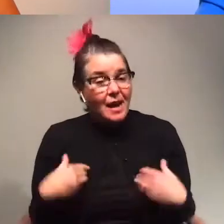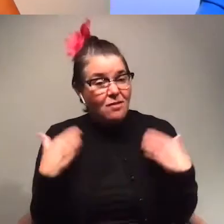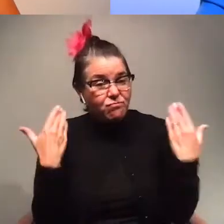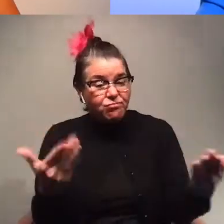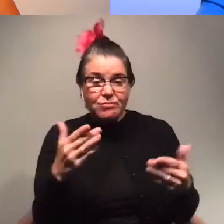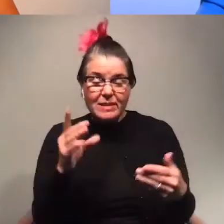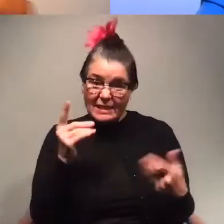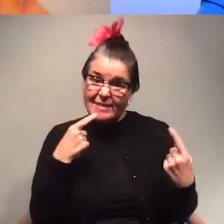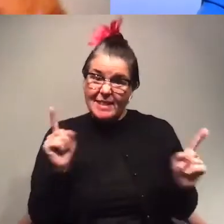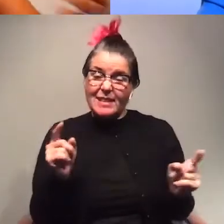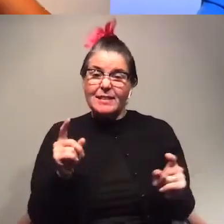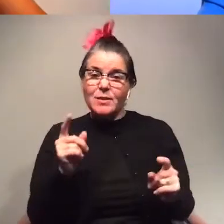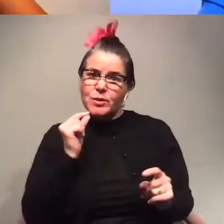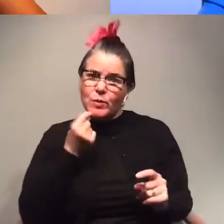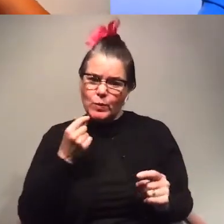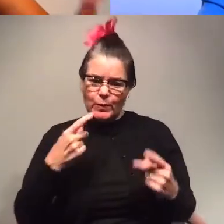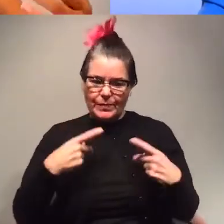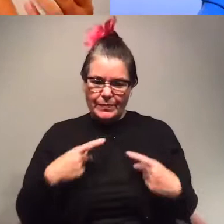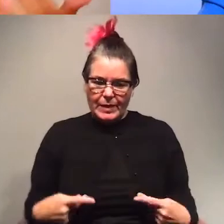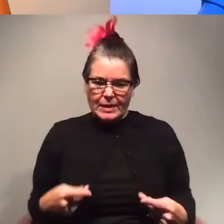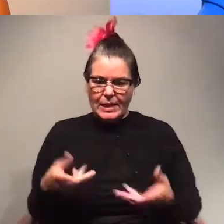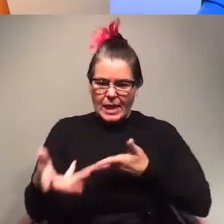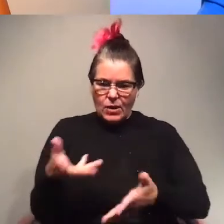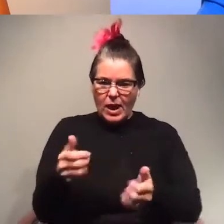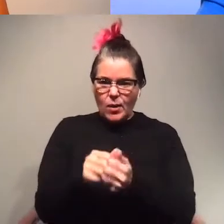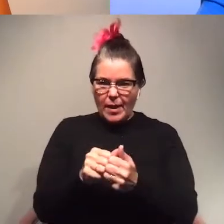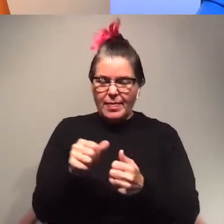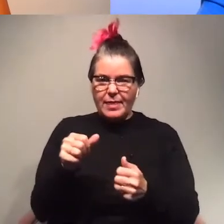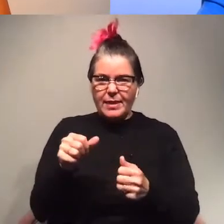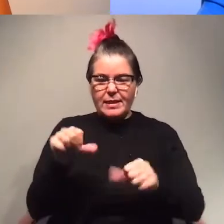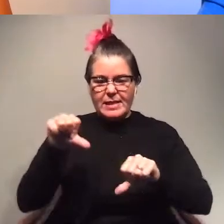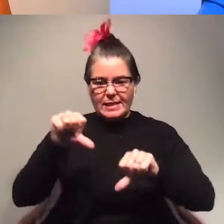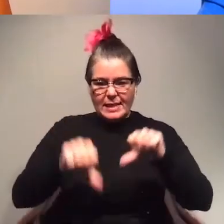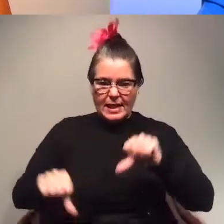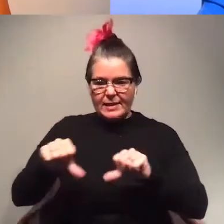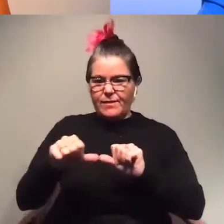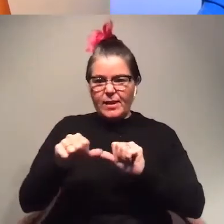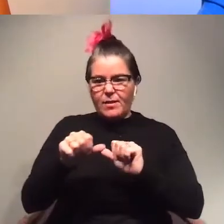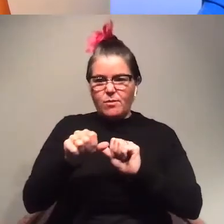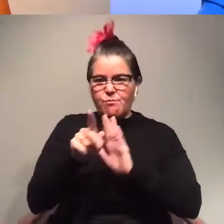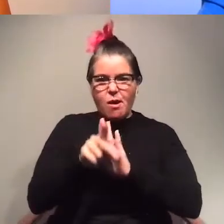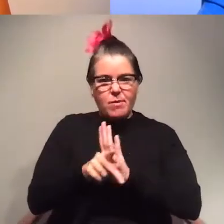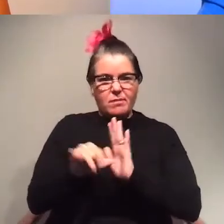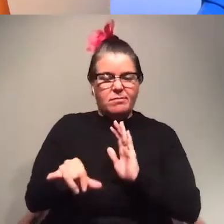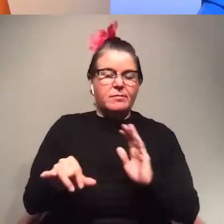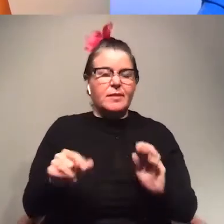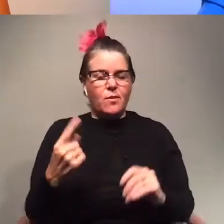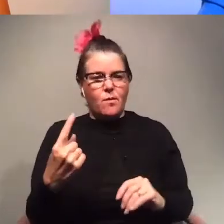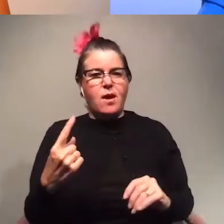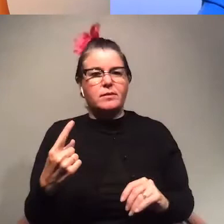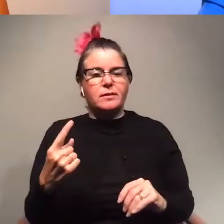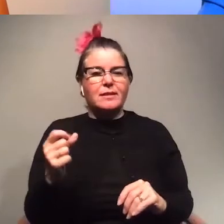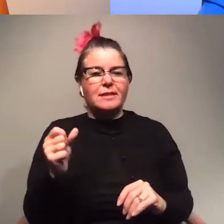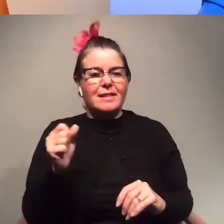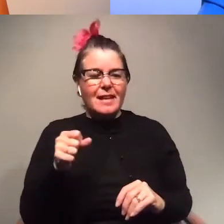was super cool to like physically interact with a scientific property. So I think that was definitely one where I was like, yeah, this